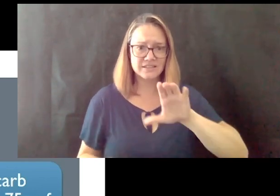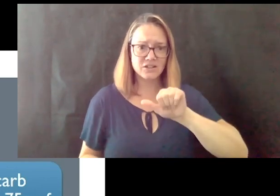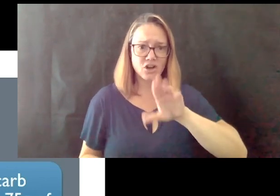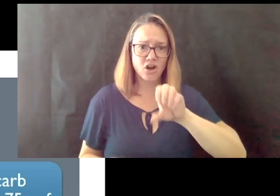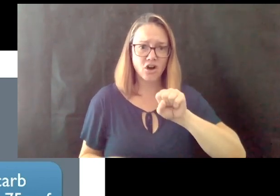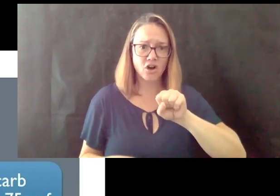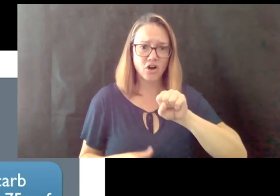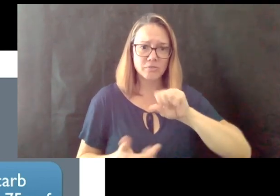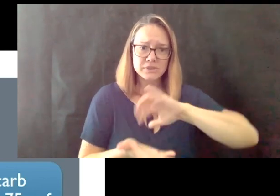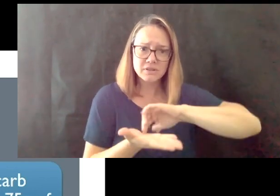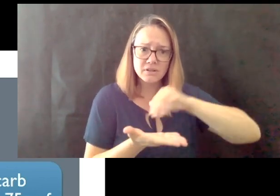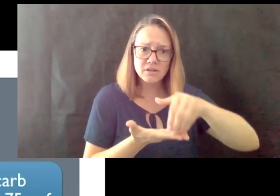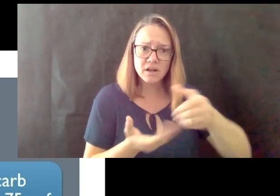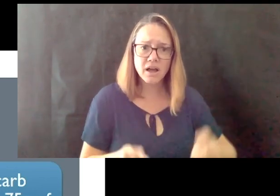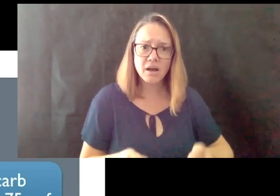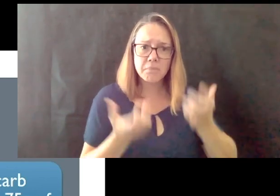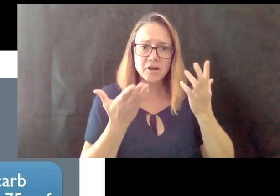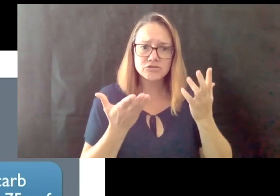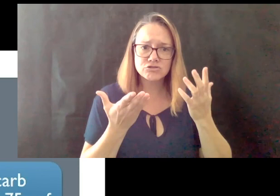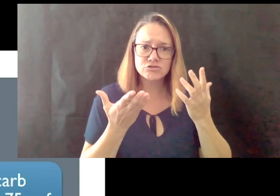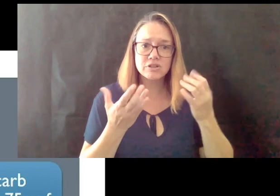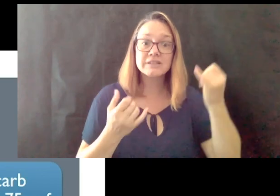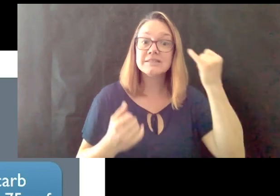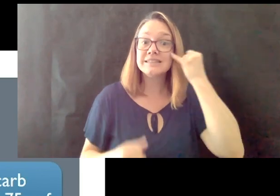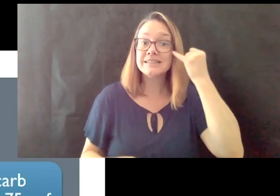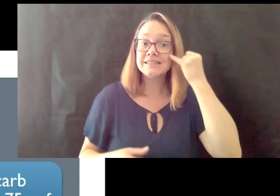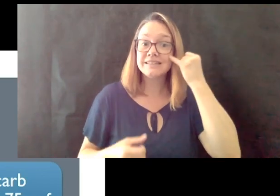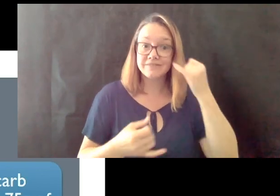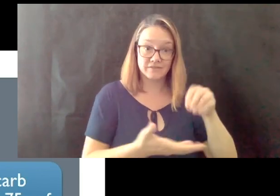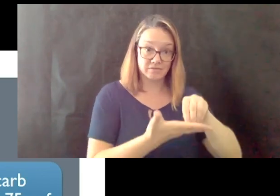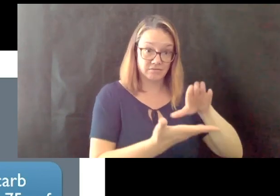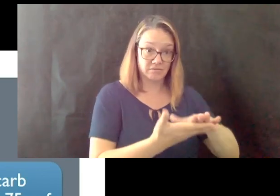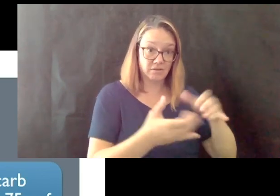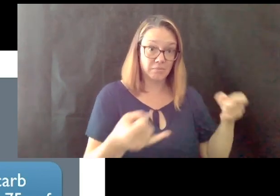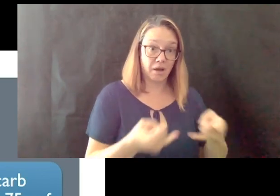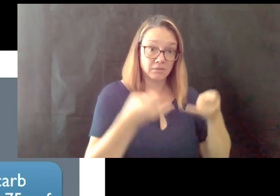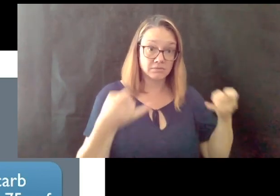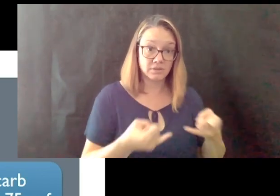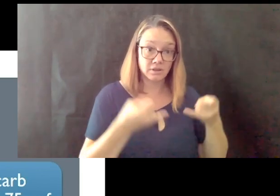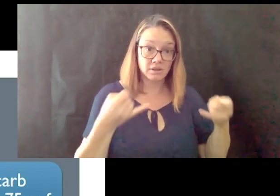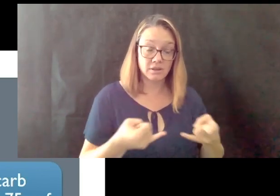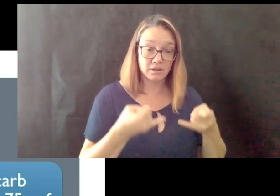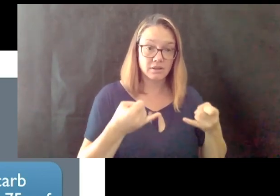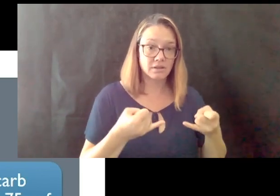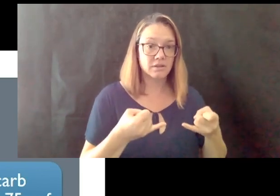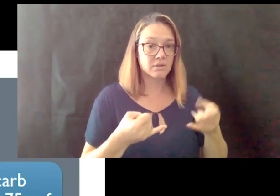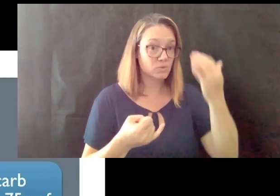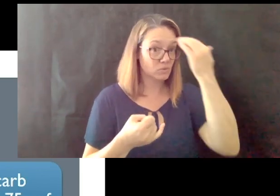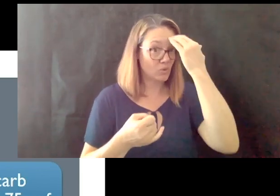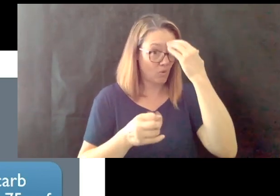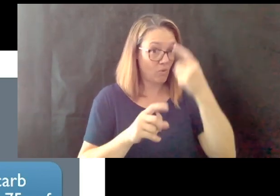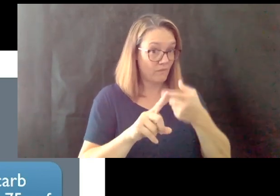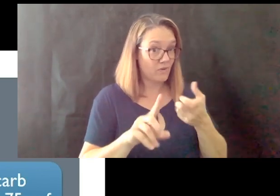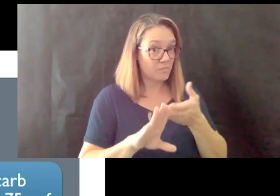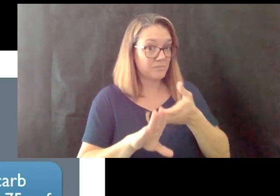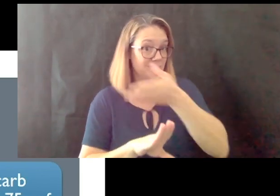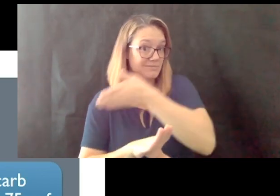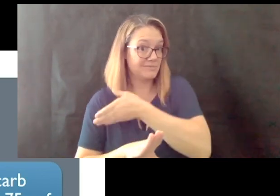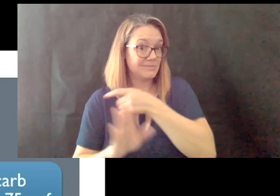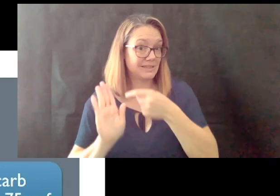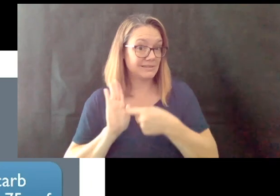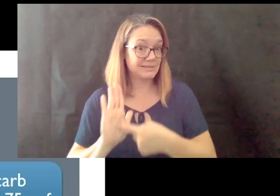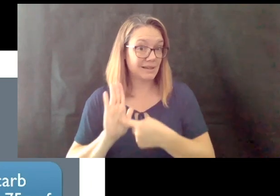is the serving size of this carbohydrate? And so if we put pasta on our paper, we know from our